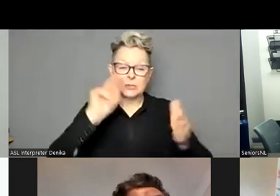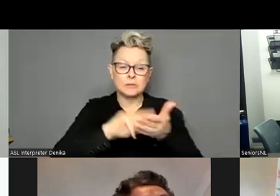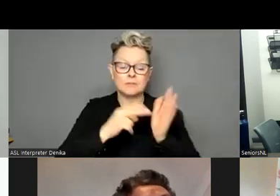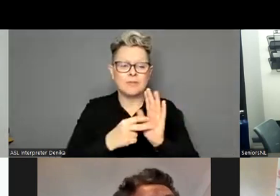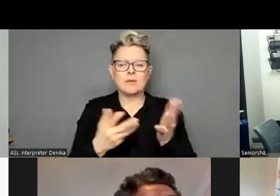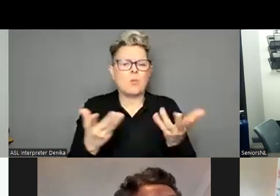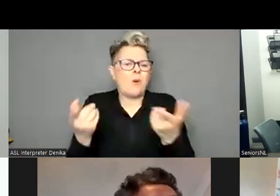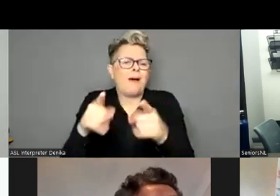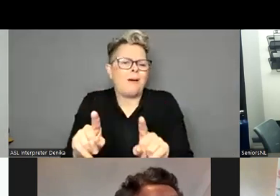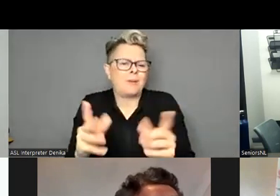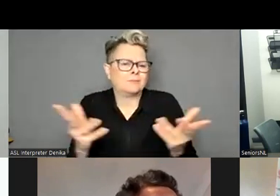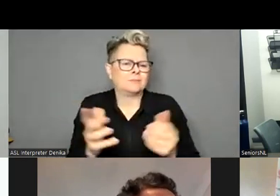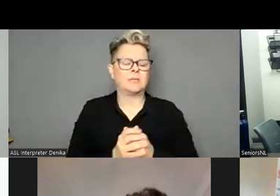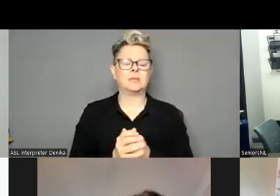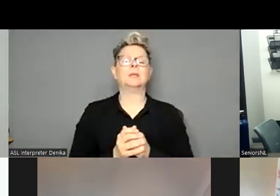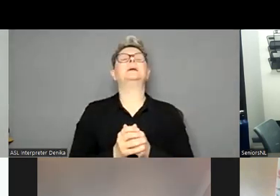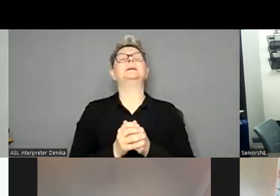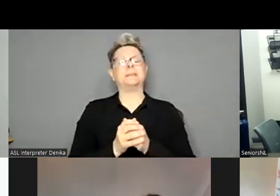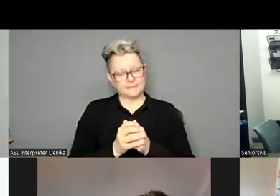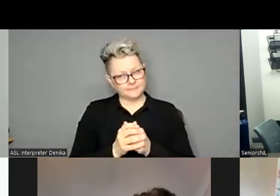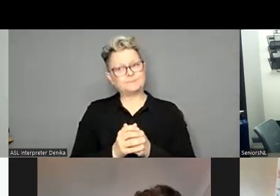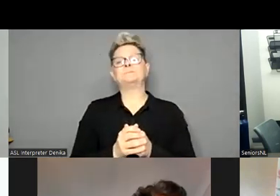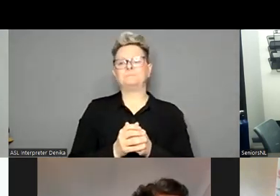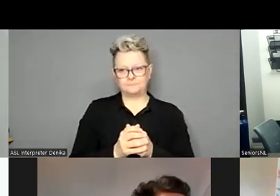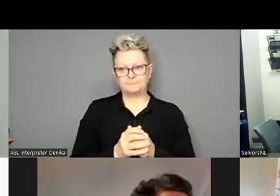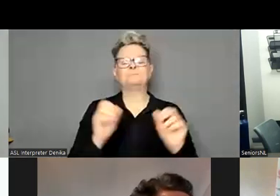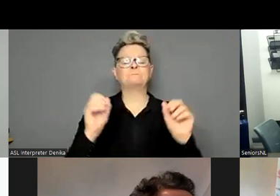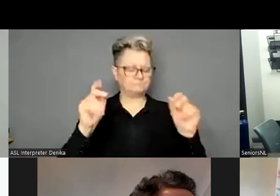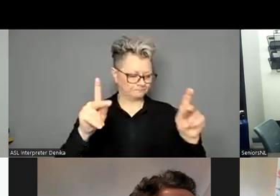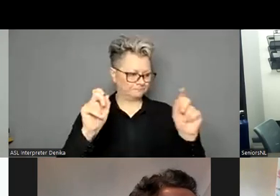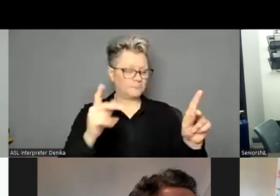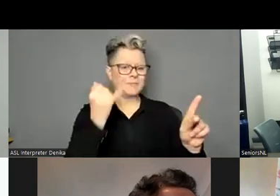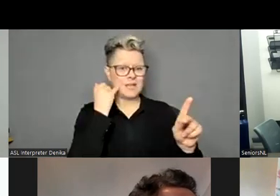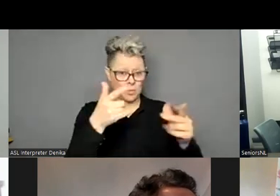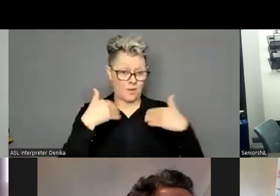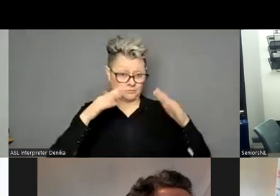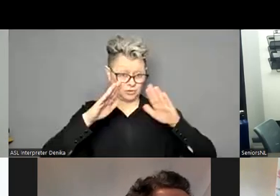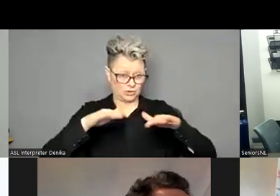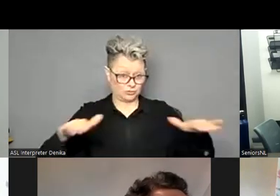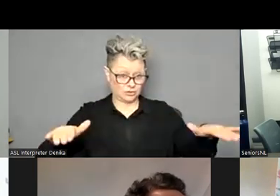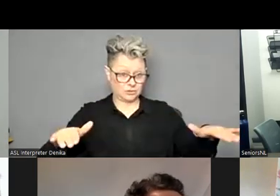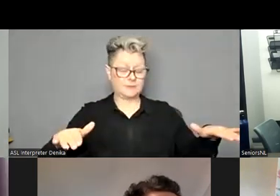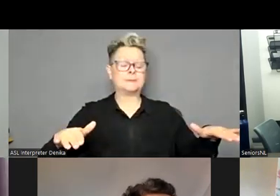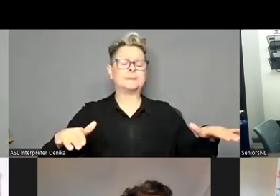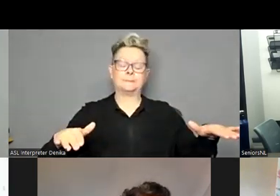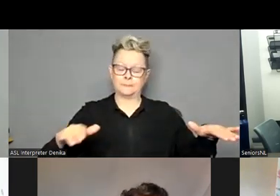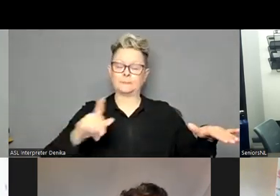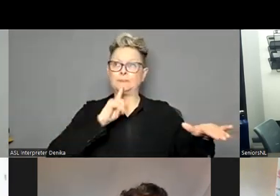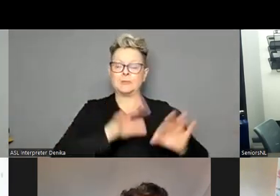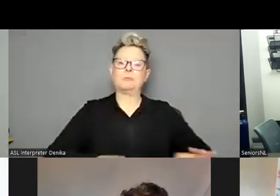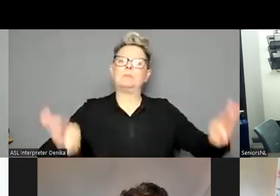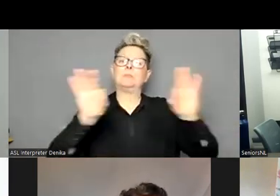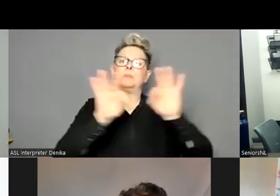Okay, so absolutely, those are, it's, if you have children, that's another good reason to be sure to have a